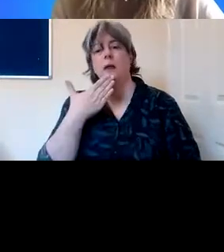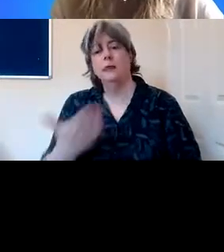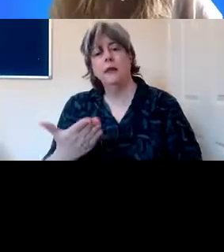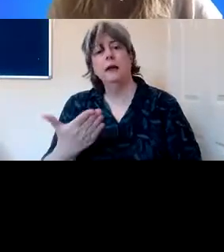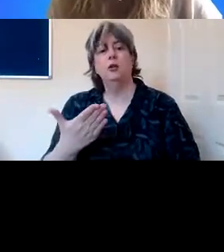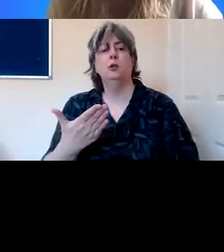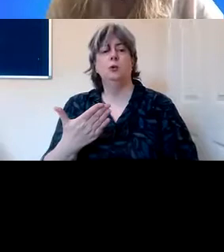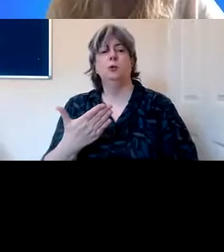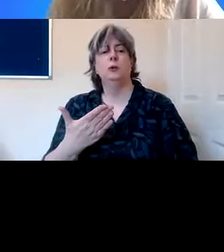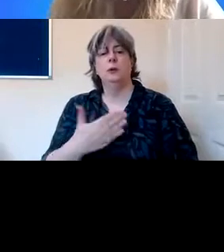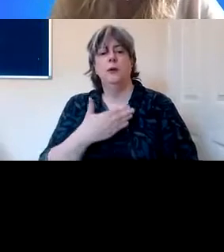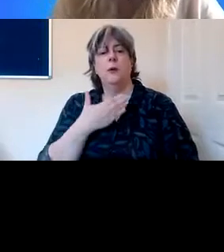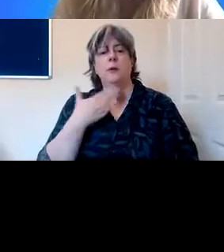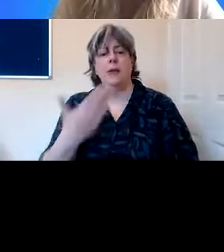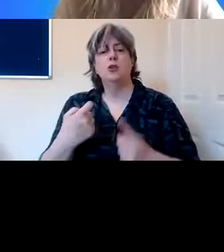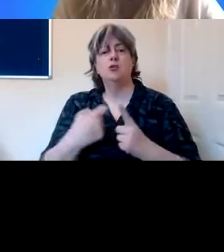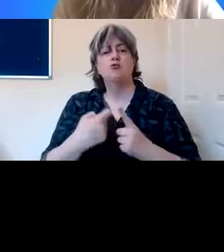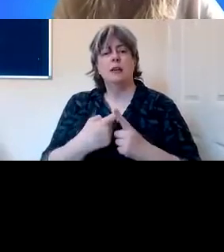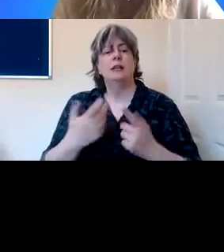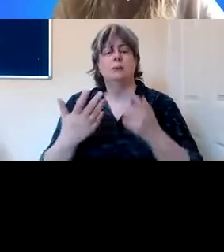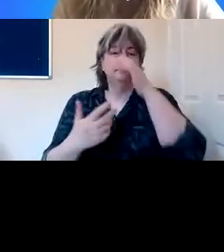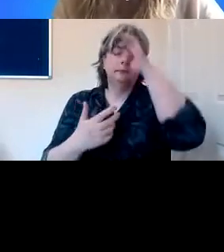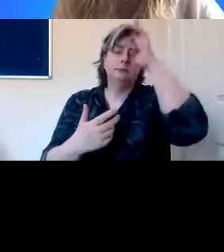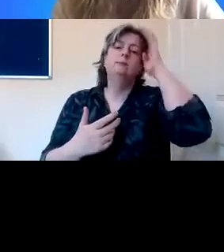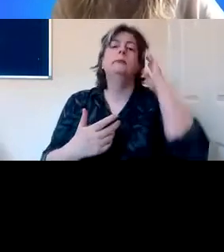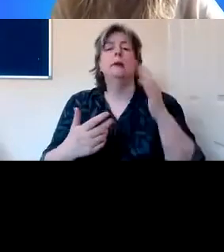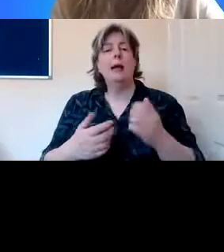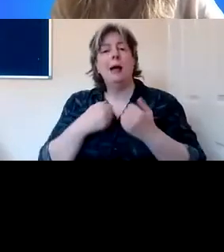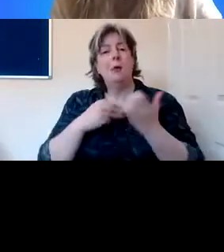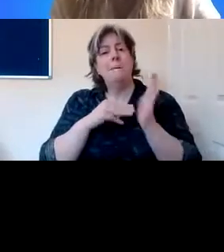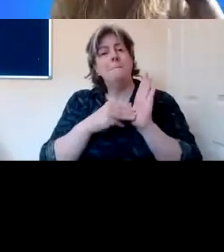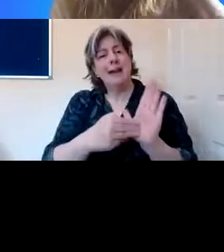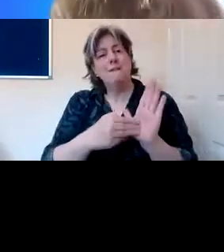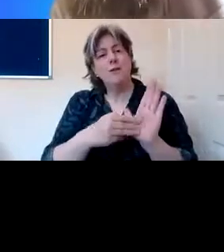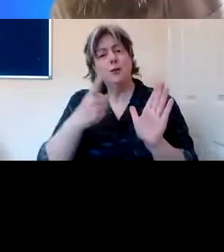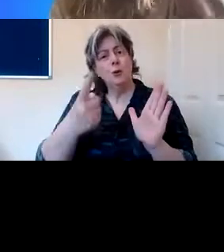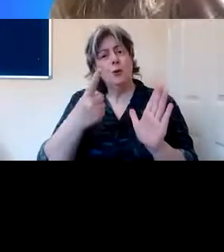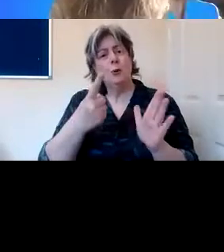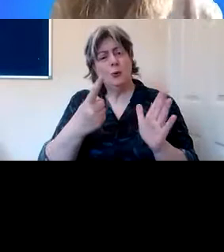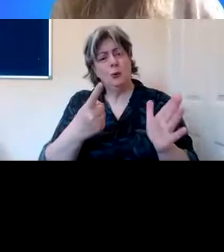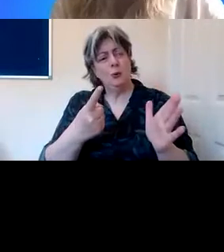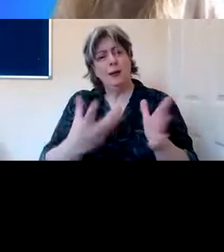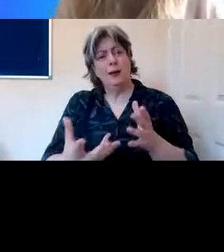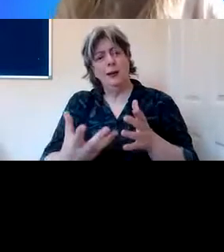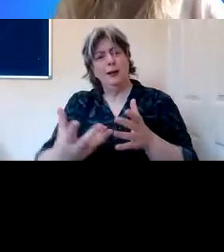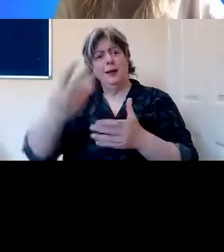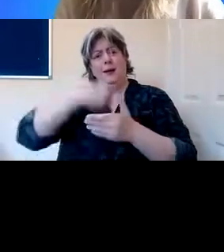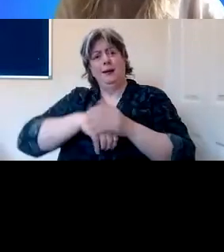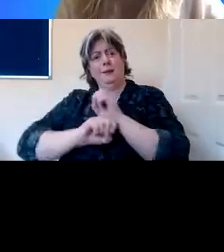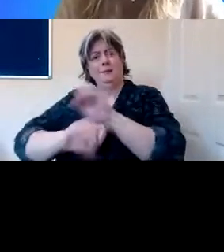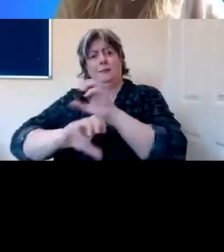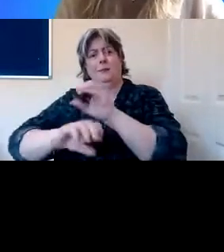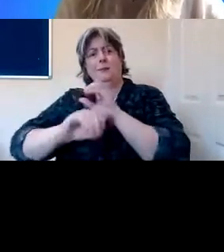for putting into words our manifesto so passionately. Our manifesto is put together with the members of